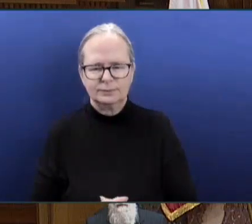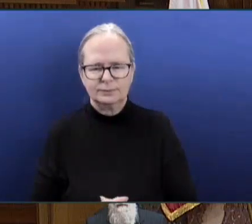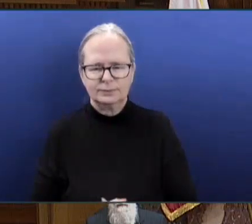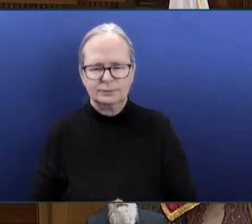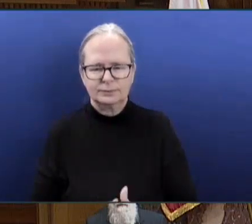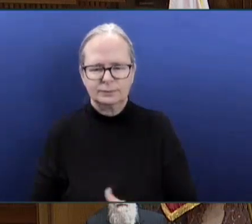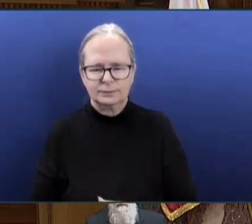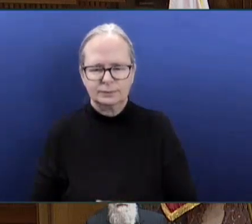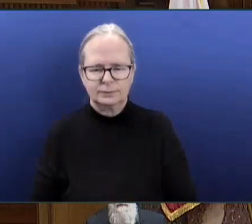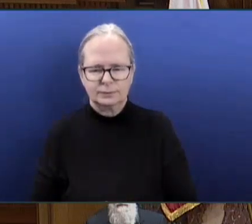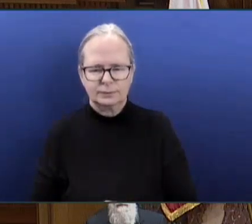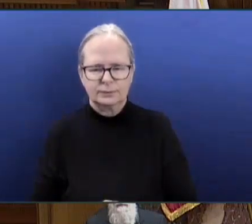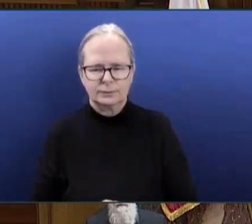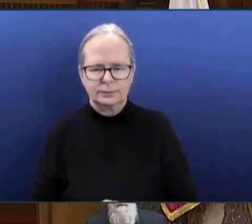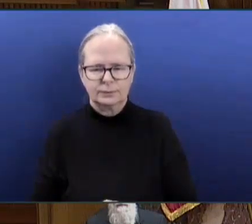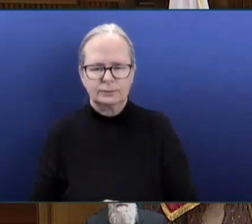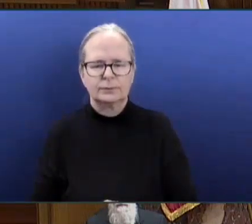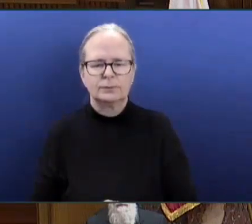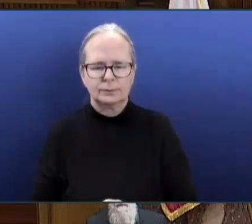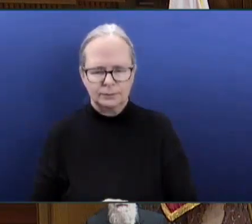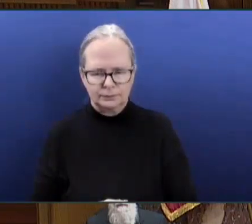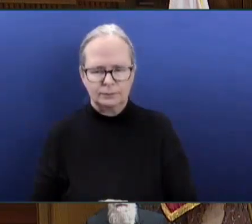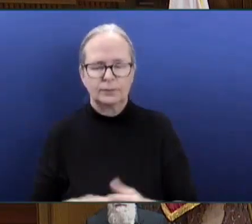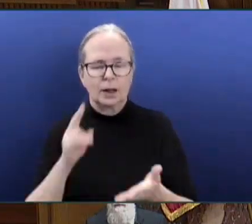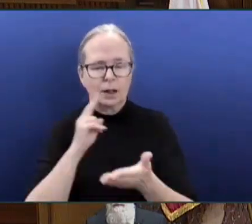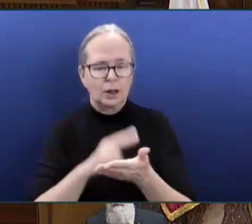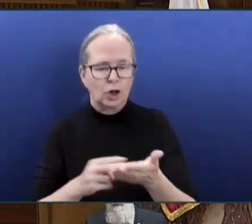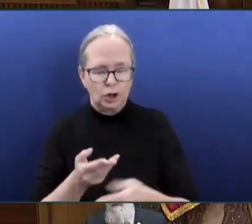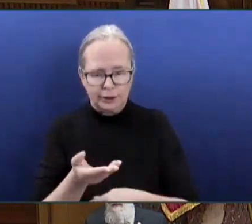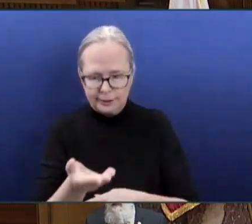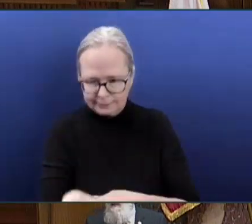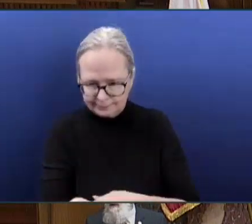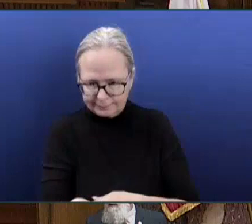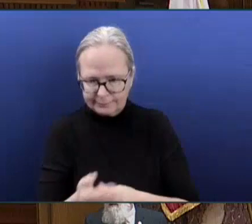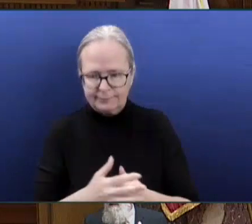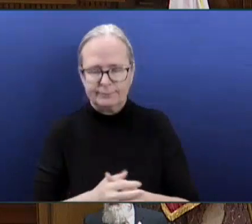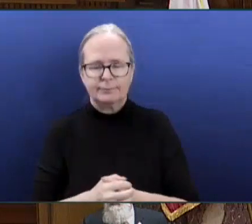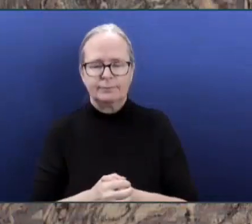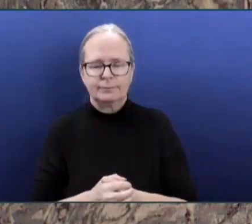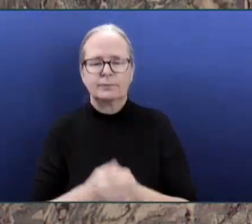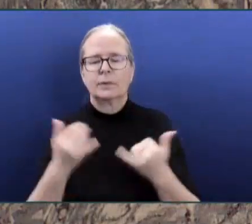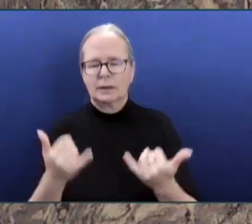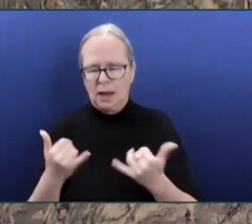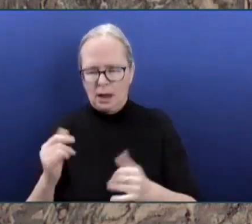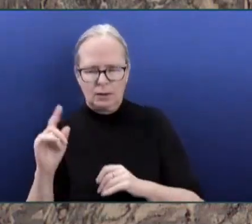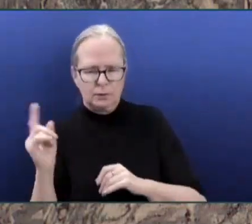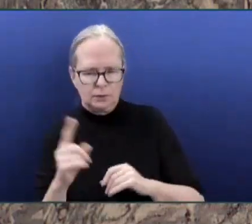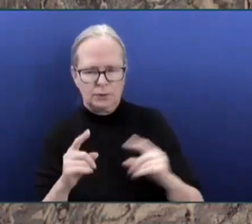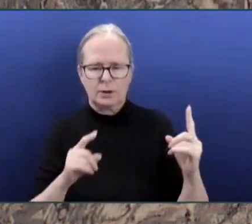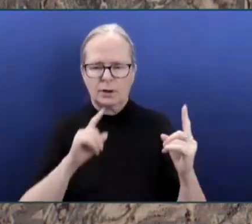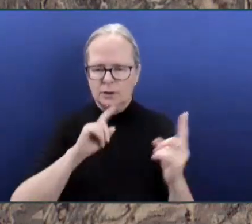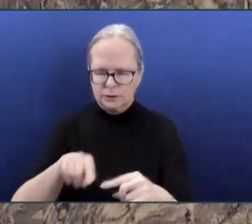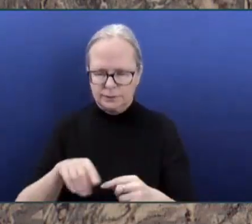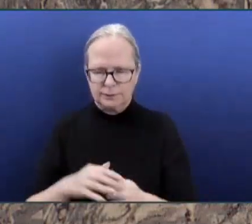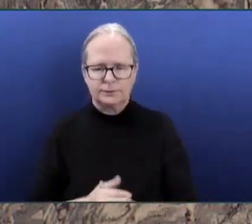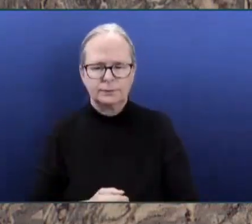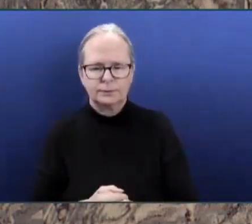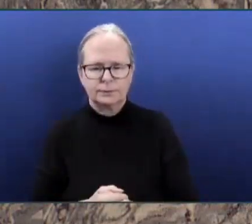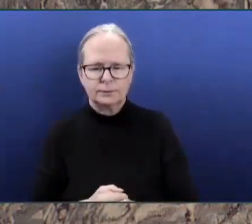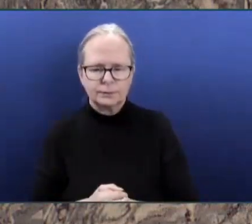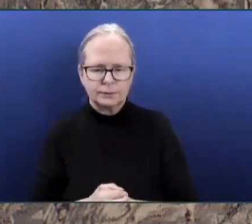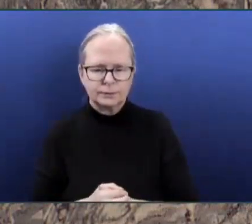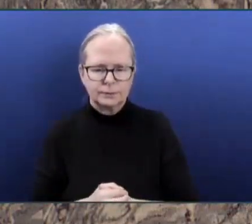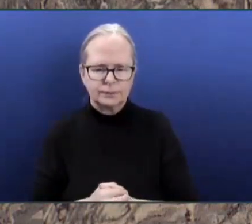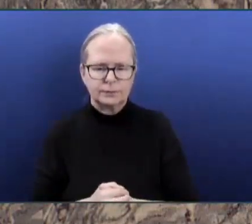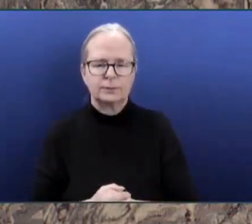Member for Surrey White Rock. Thank you, Mr. Speaker. The Premier's failed 10-year housing plan was scrapped yesterday